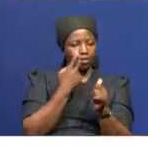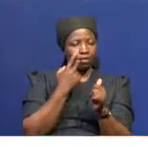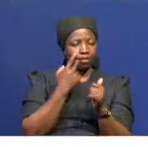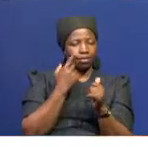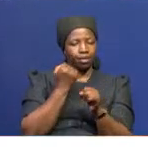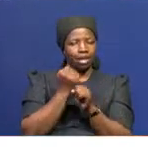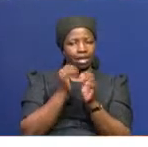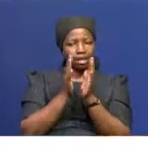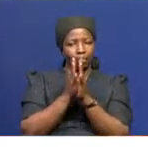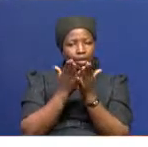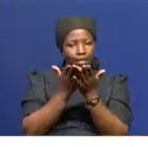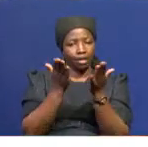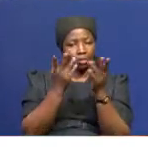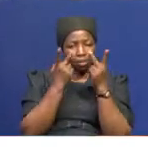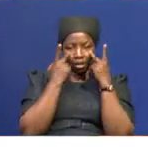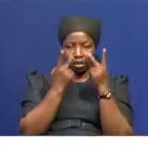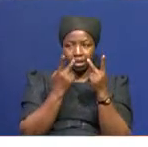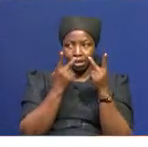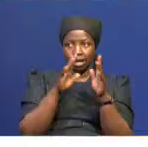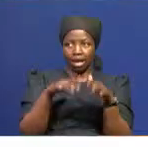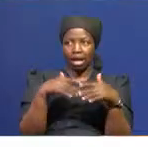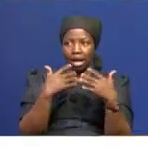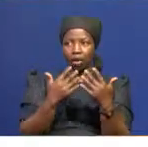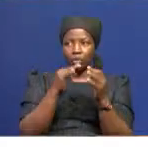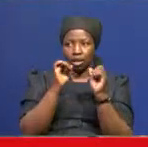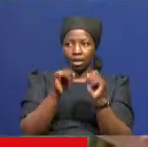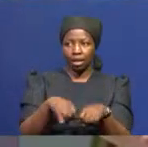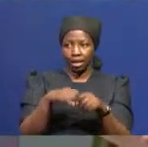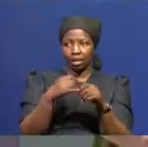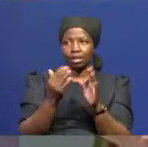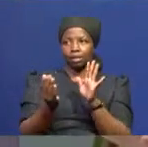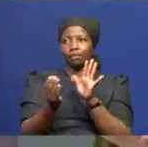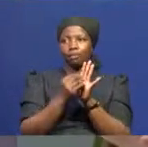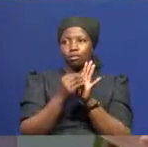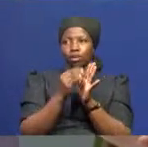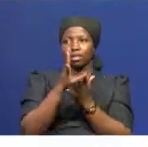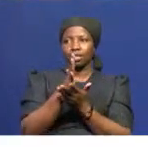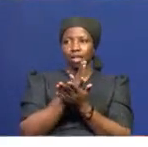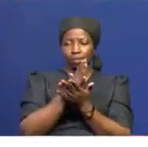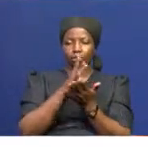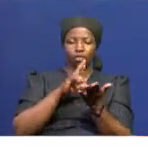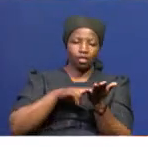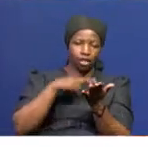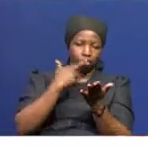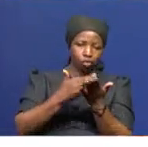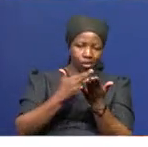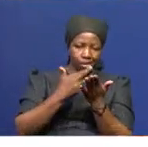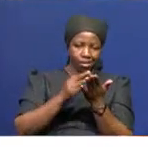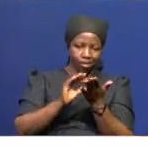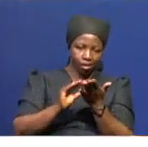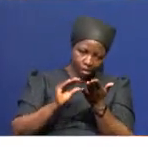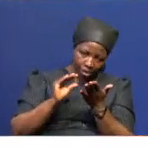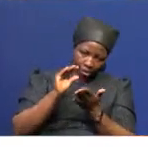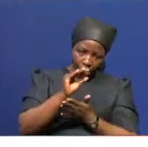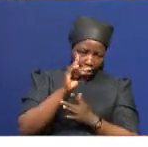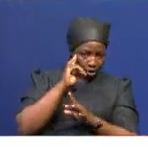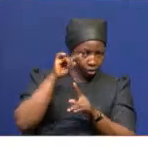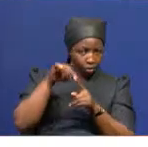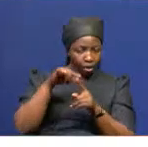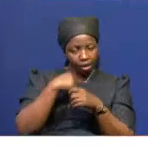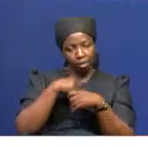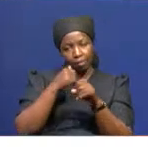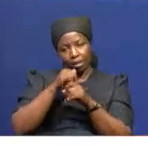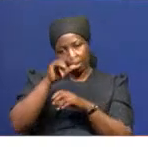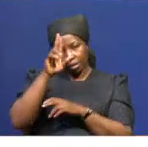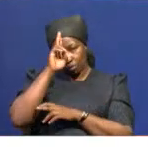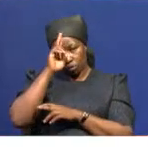can urgently put some of the already committed resources towards making the police